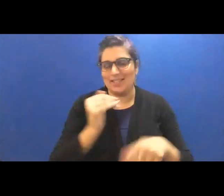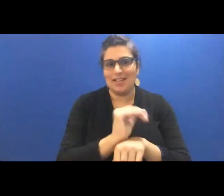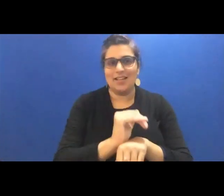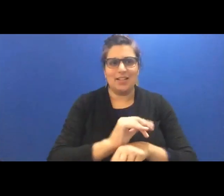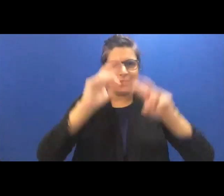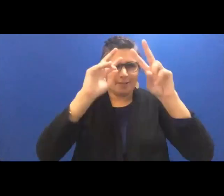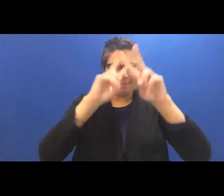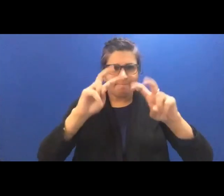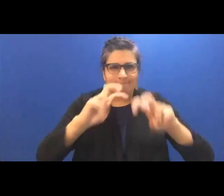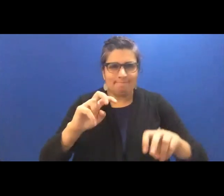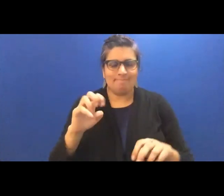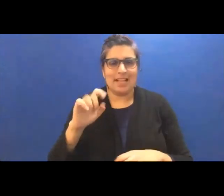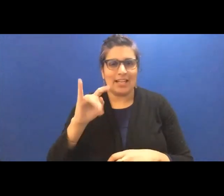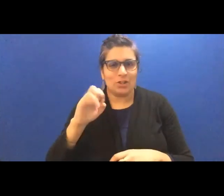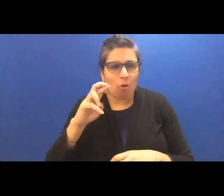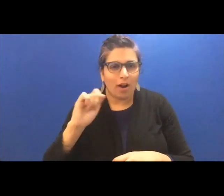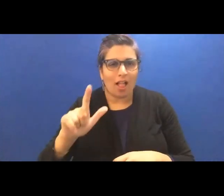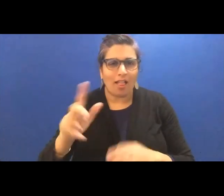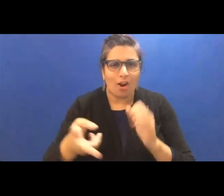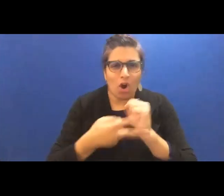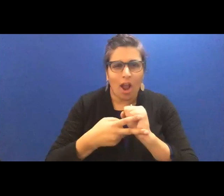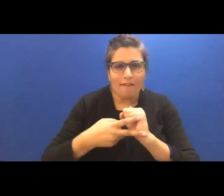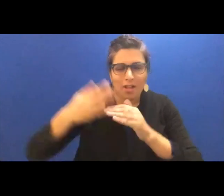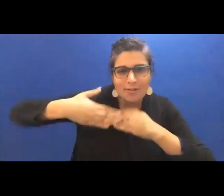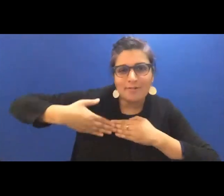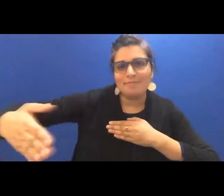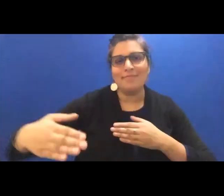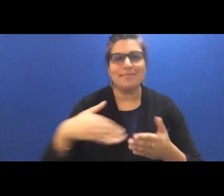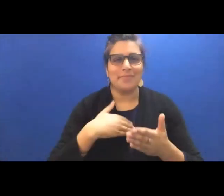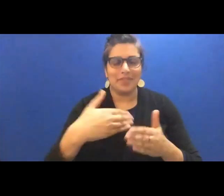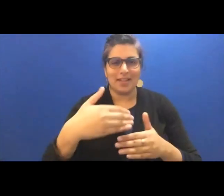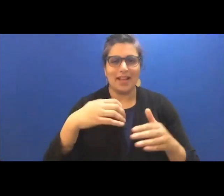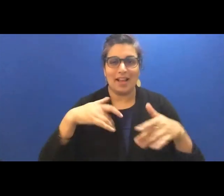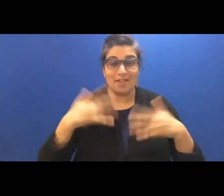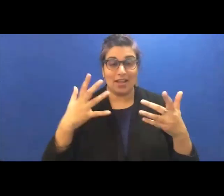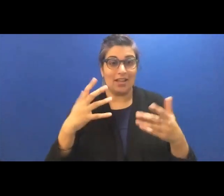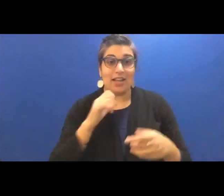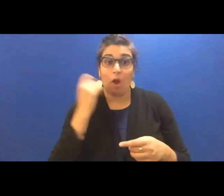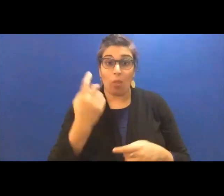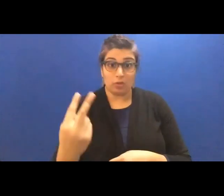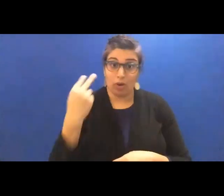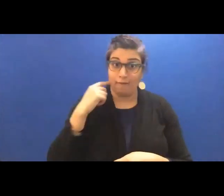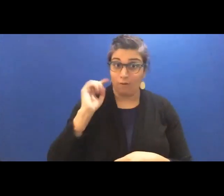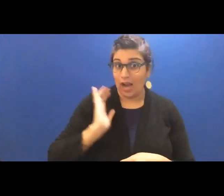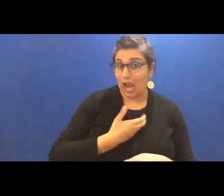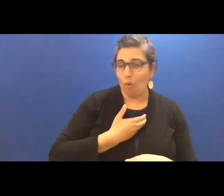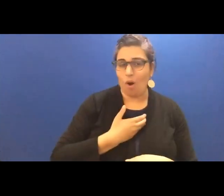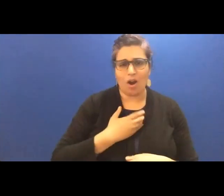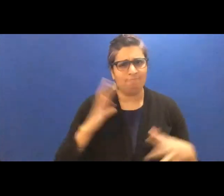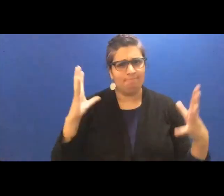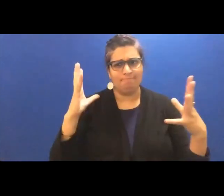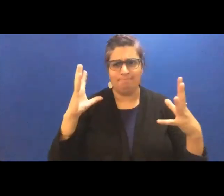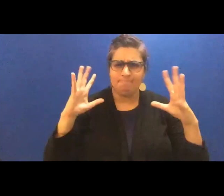our editorial and archival legacies, this series of events will serve not only as a retrospective for our rich and layered